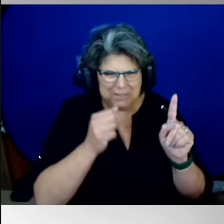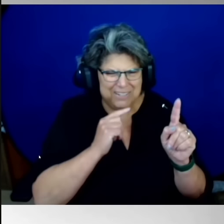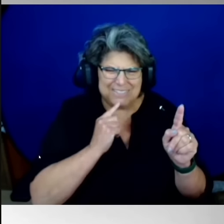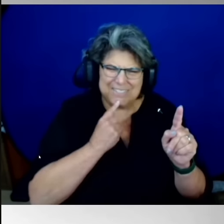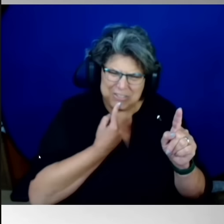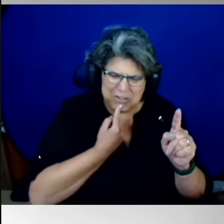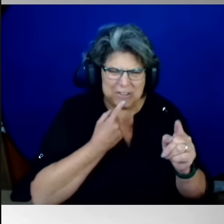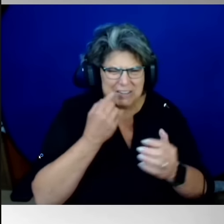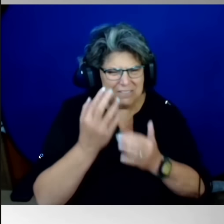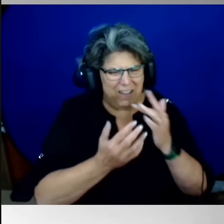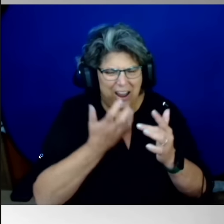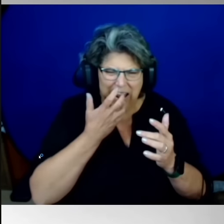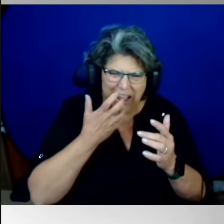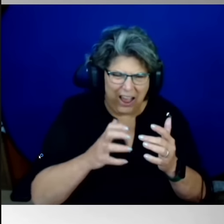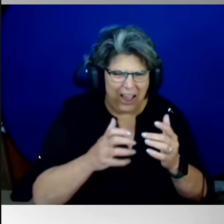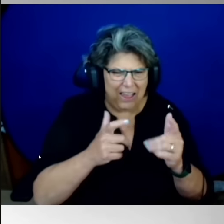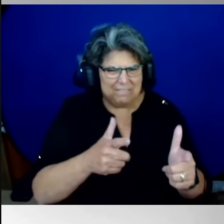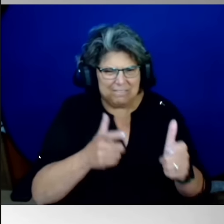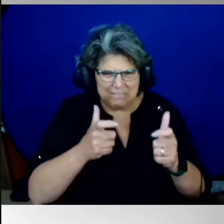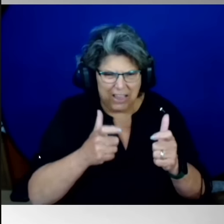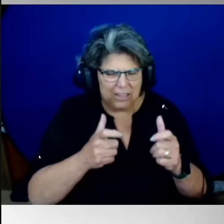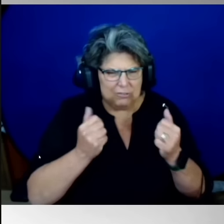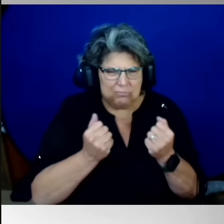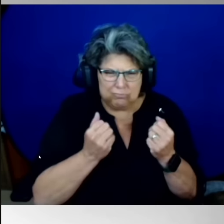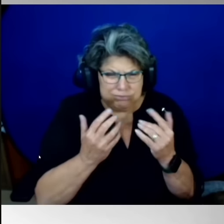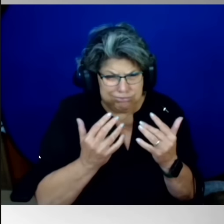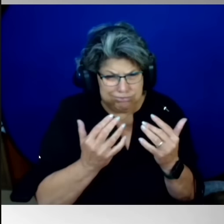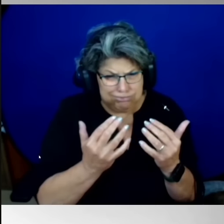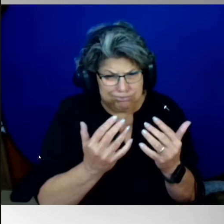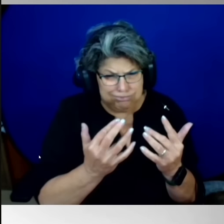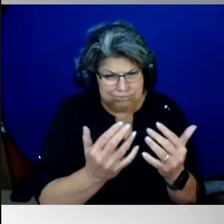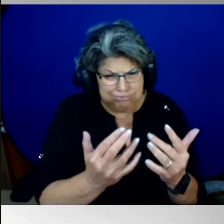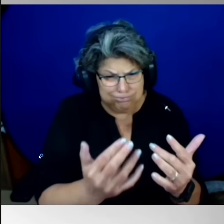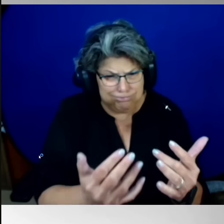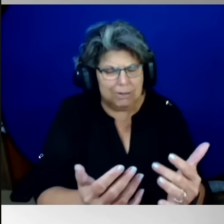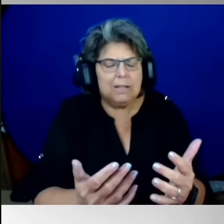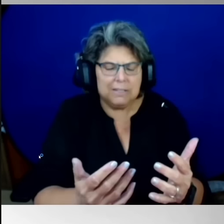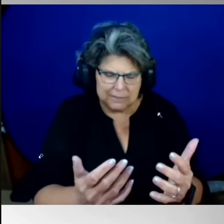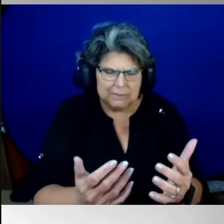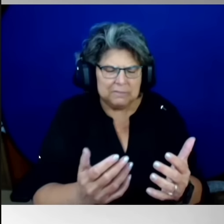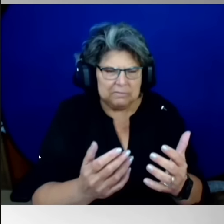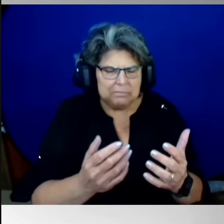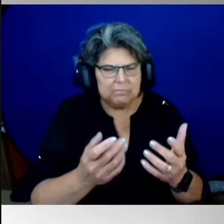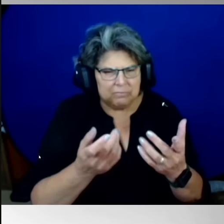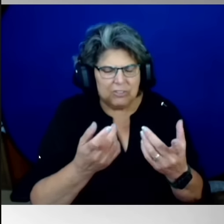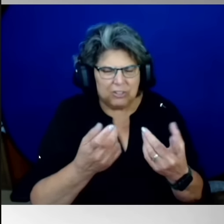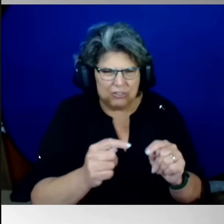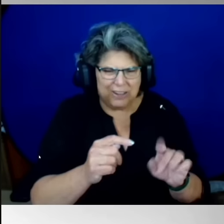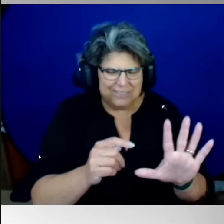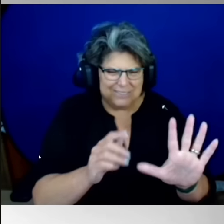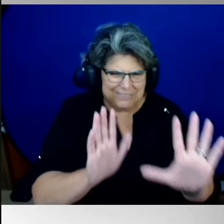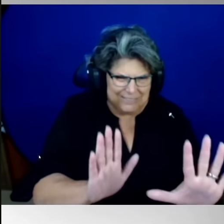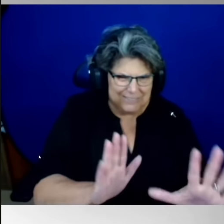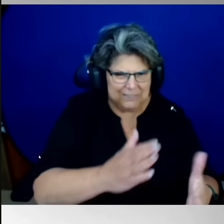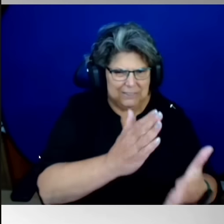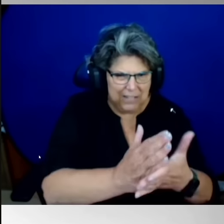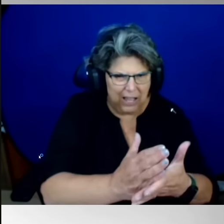fast rate of spread of the fire. So they're attempting to continue to stop the fire there and to